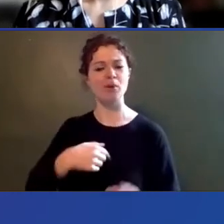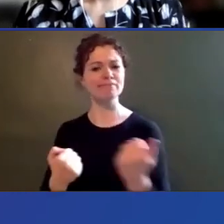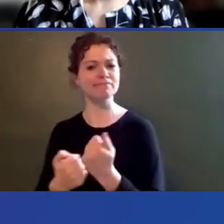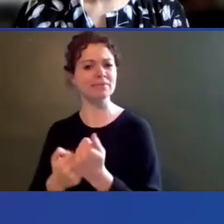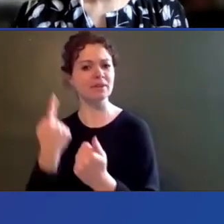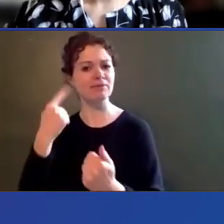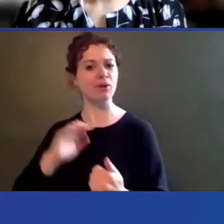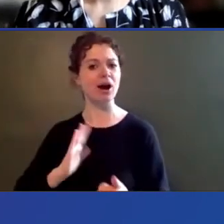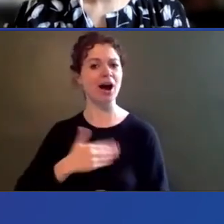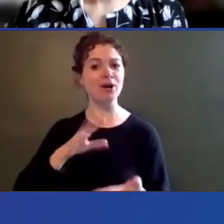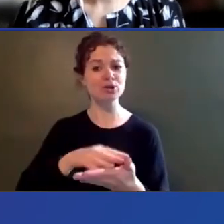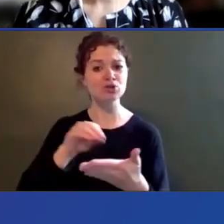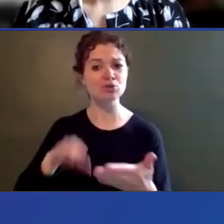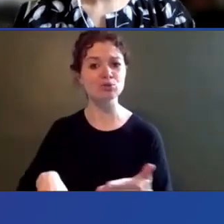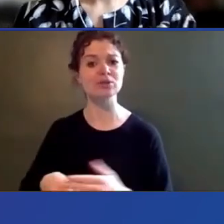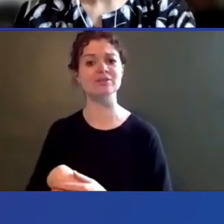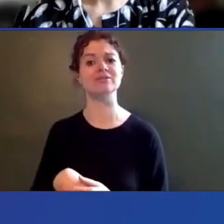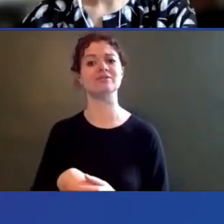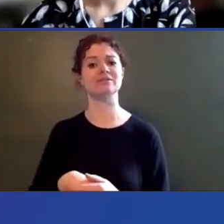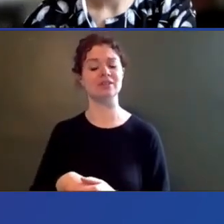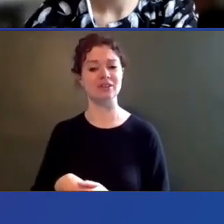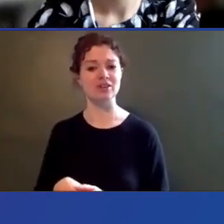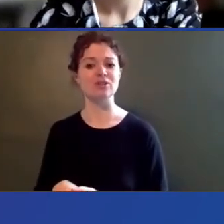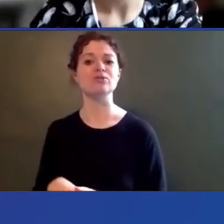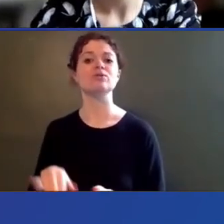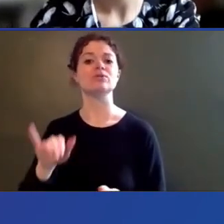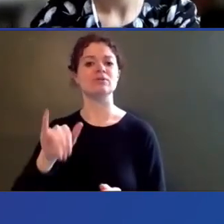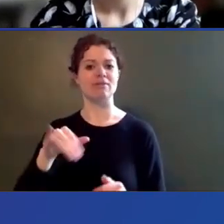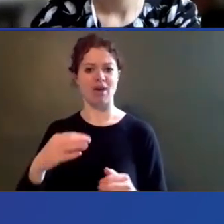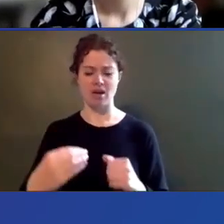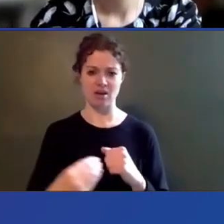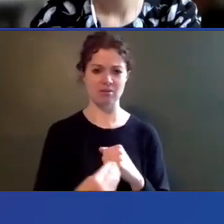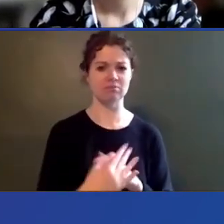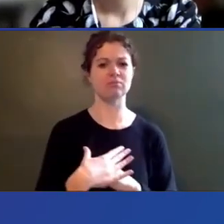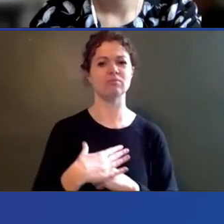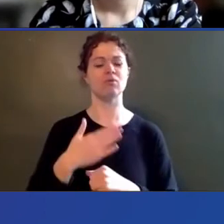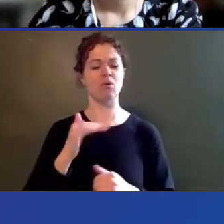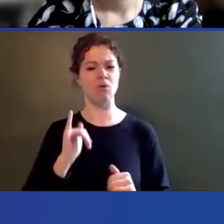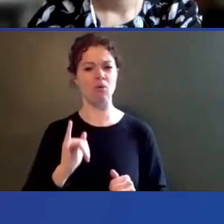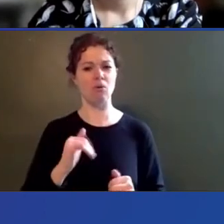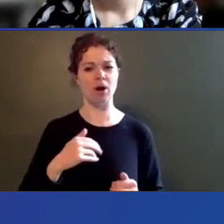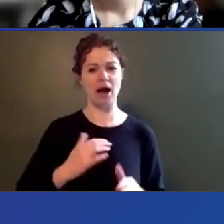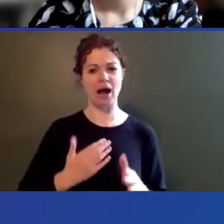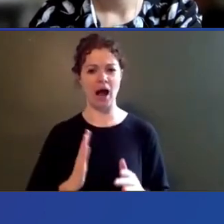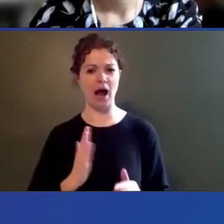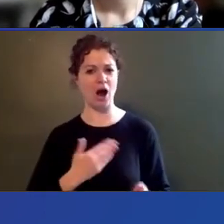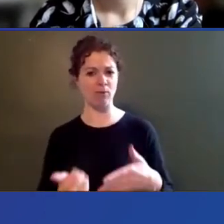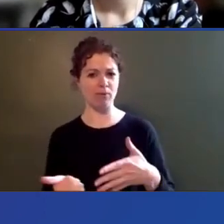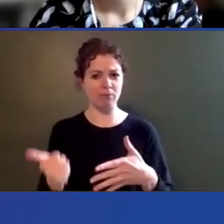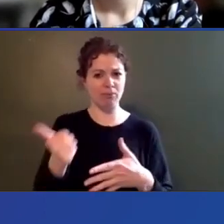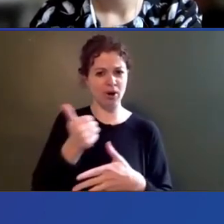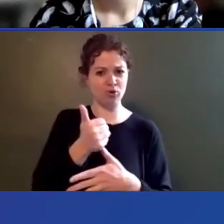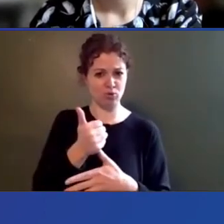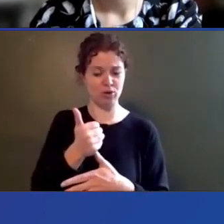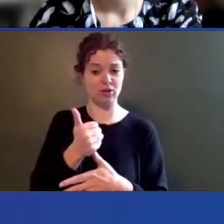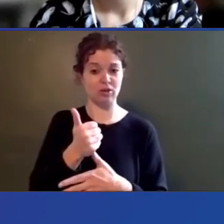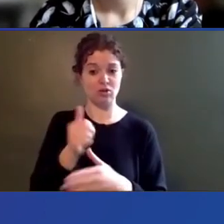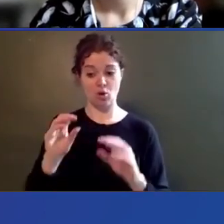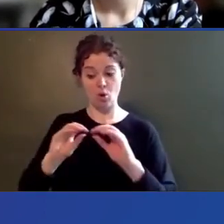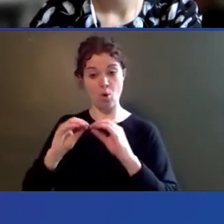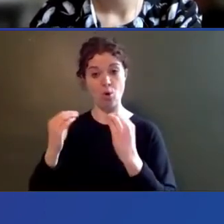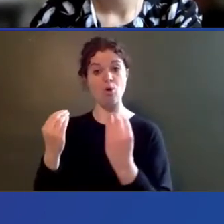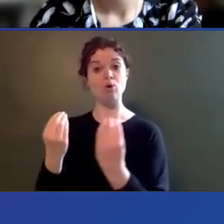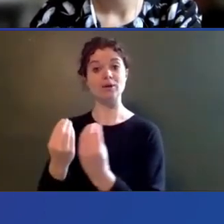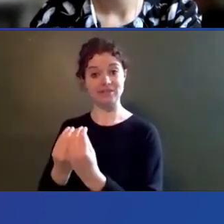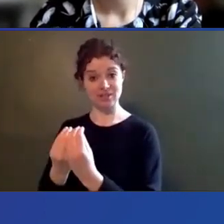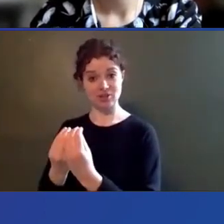to inform our priorities as an organization as well. And what we found is sometimes organizations will pay for teaching